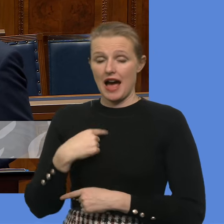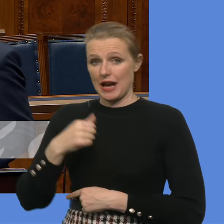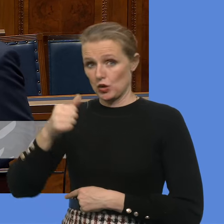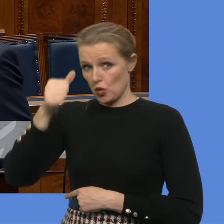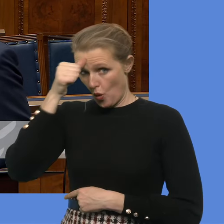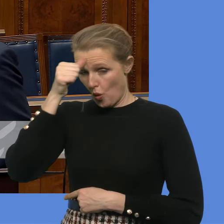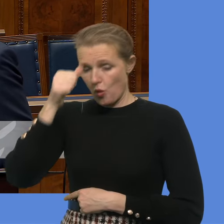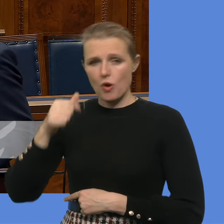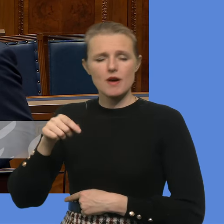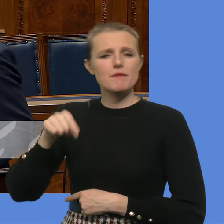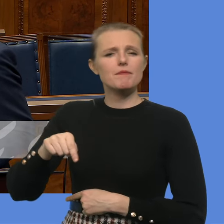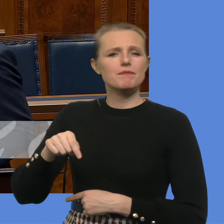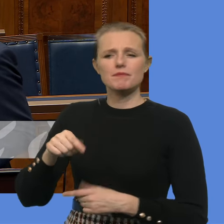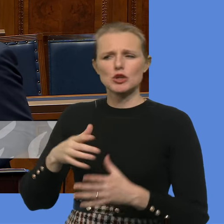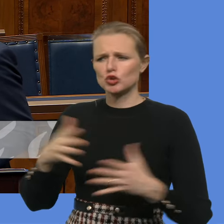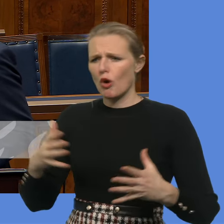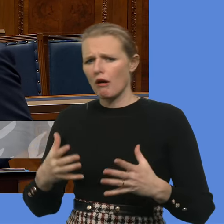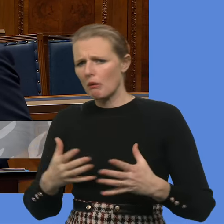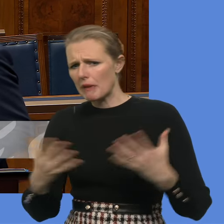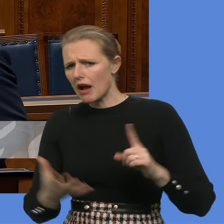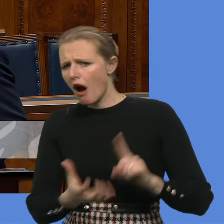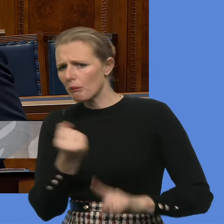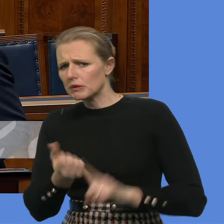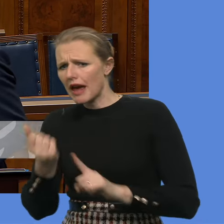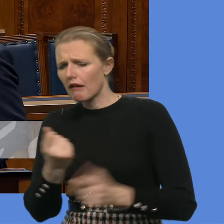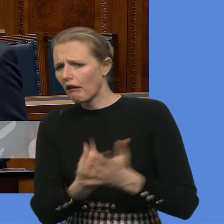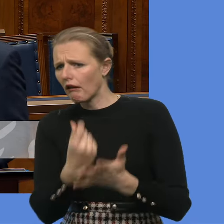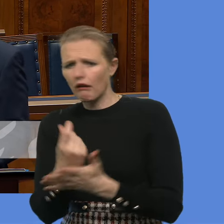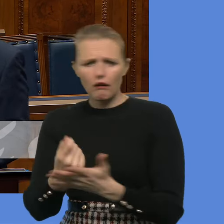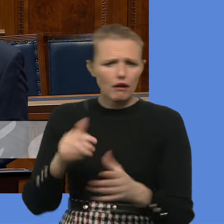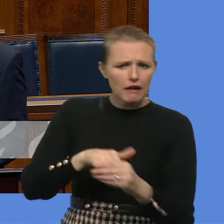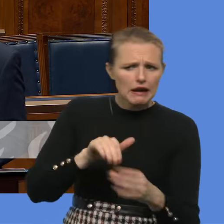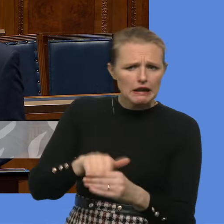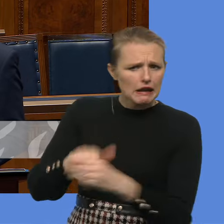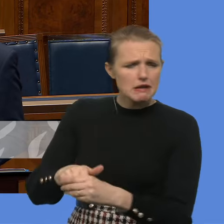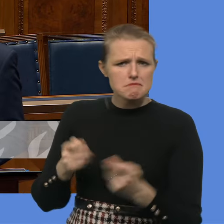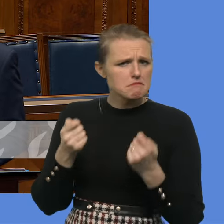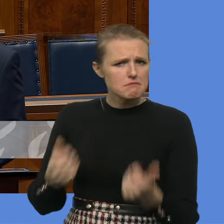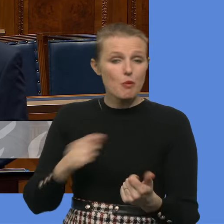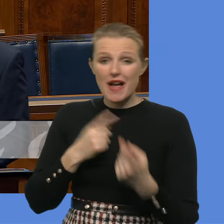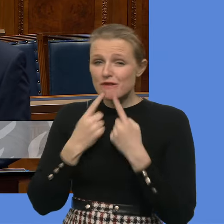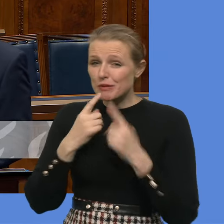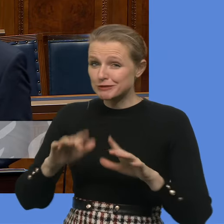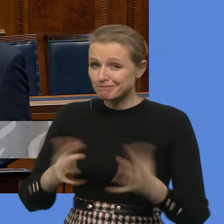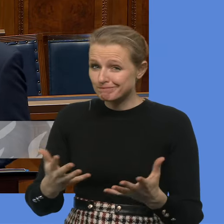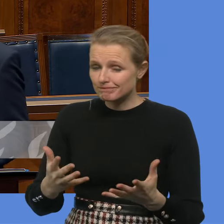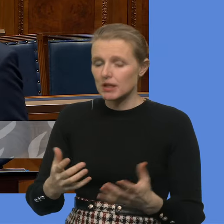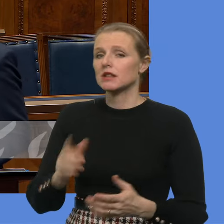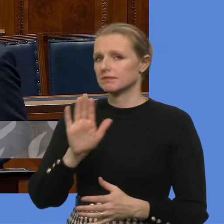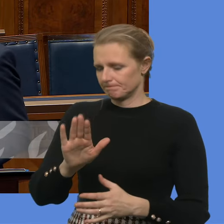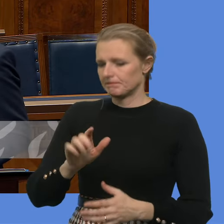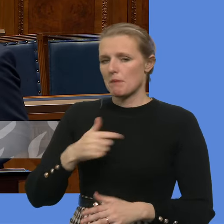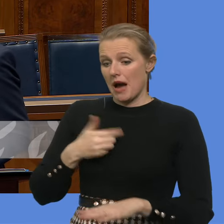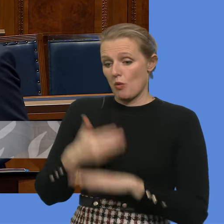there is not a significant uptake in that, because there's a lack of information. And certainly in terms of the work that I'm doing here, we have